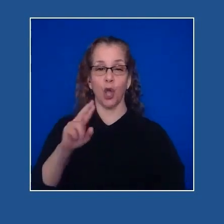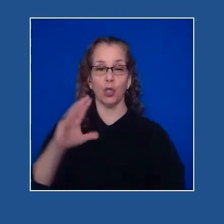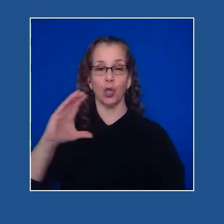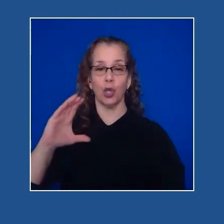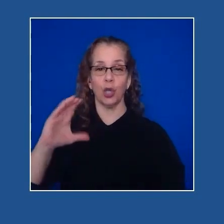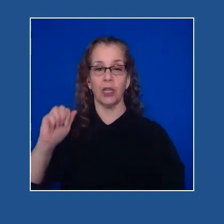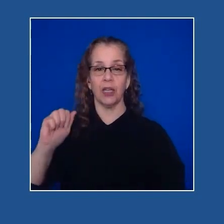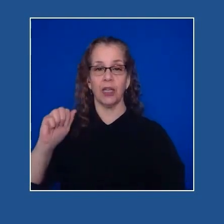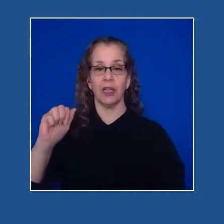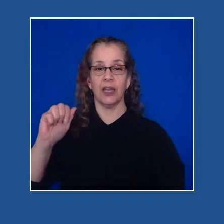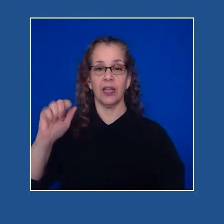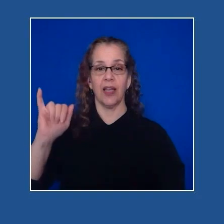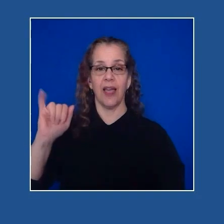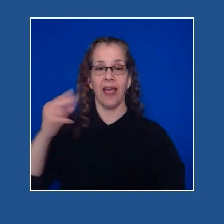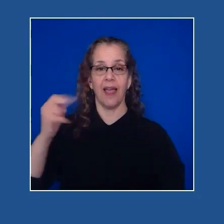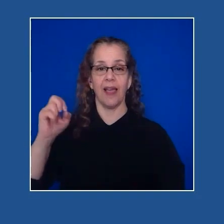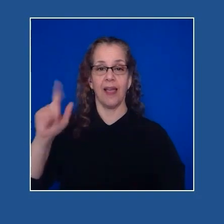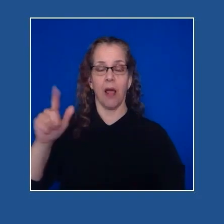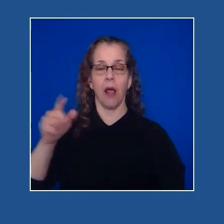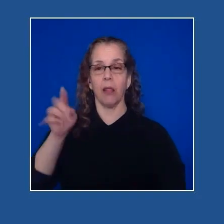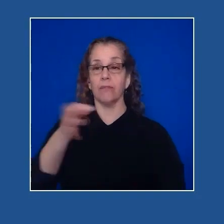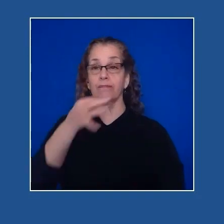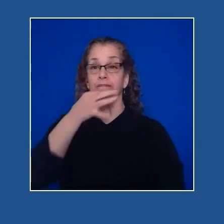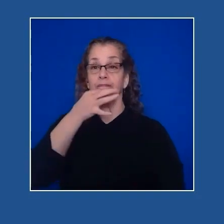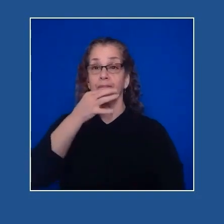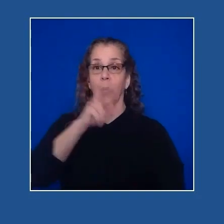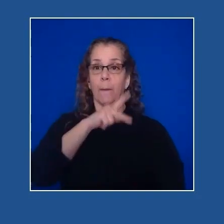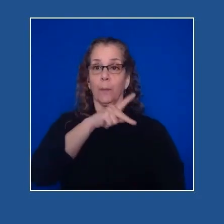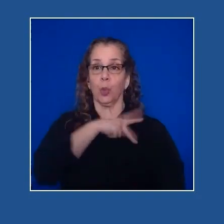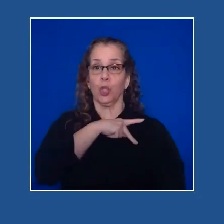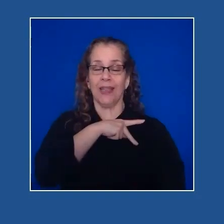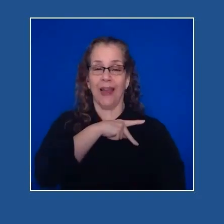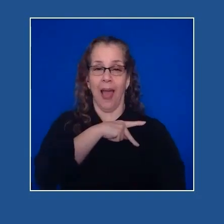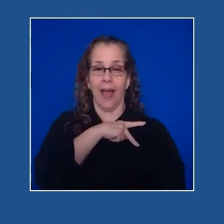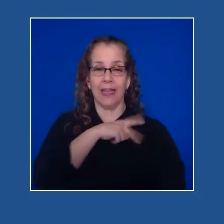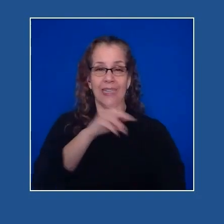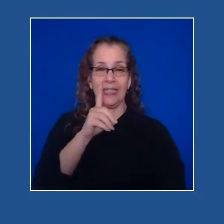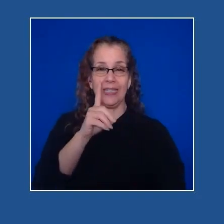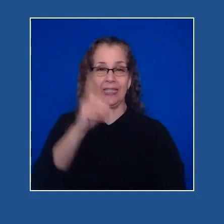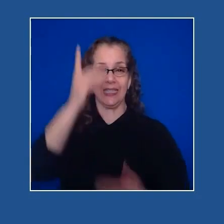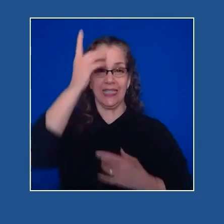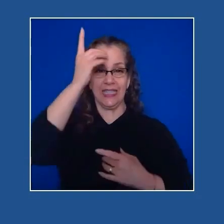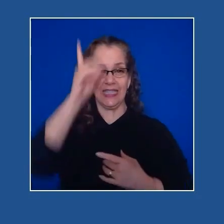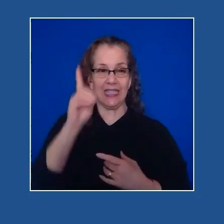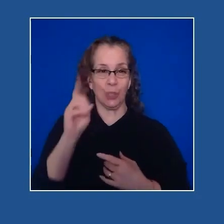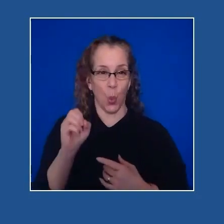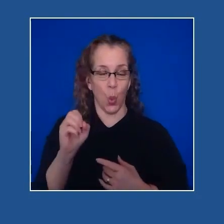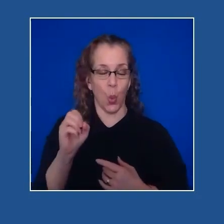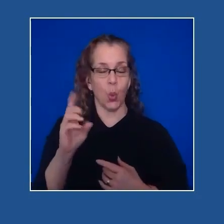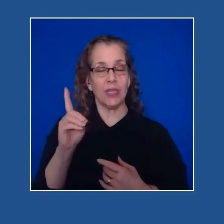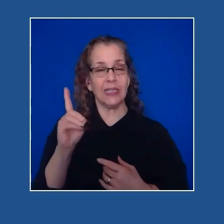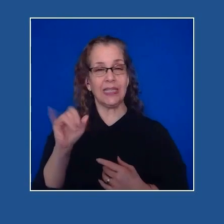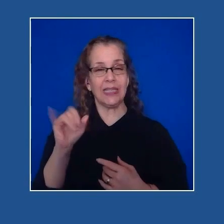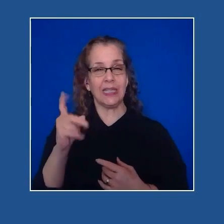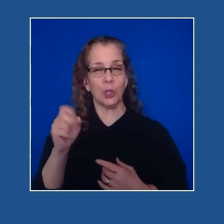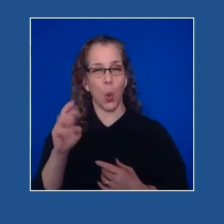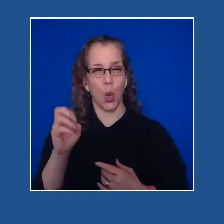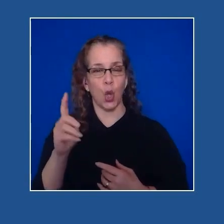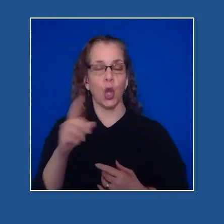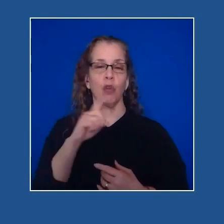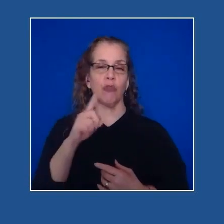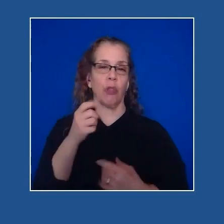specialized in personality disorders and have really a strong interest and preoccupation